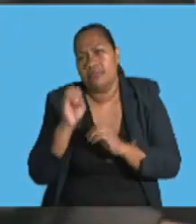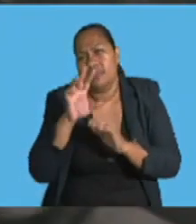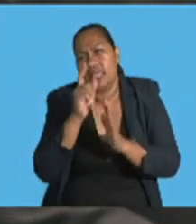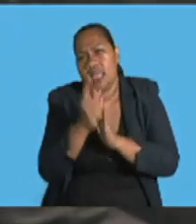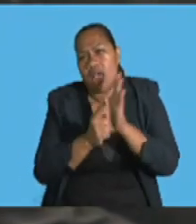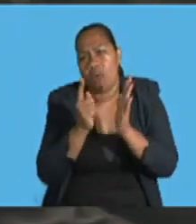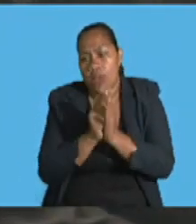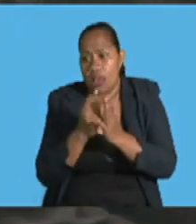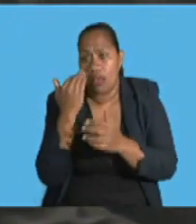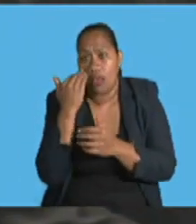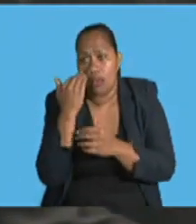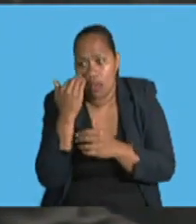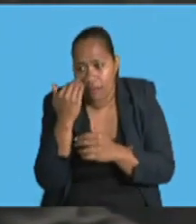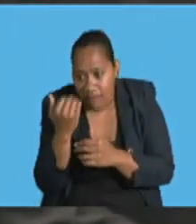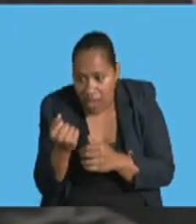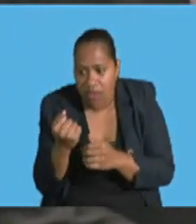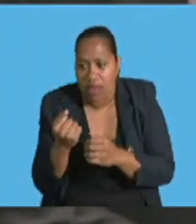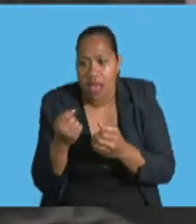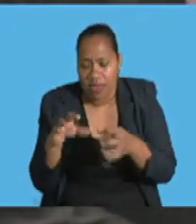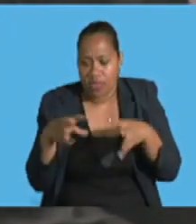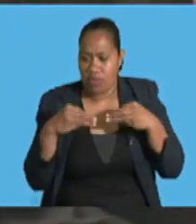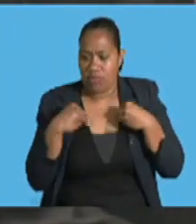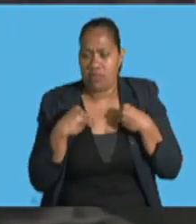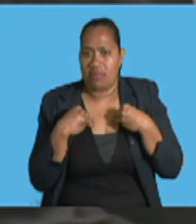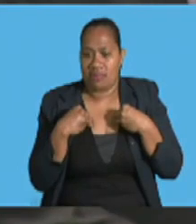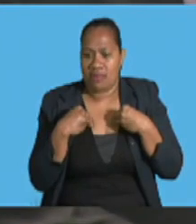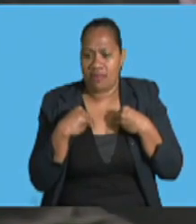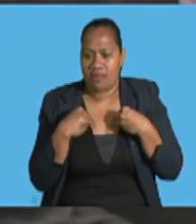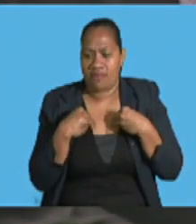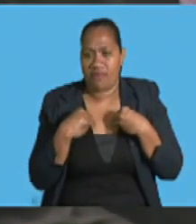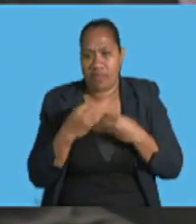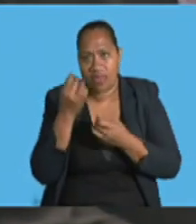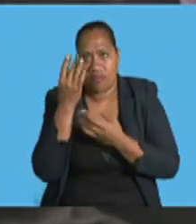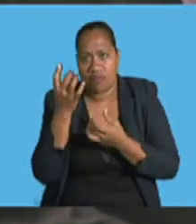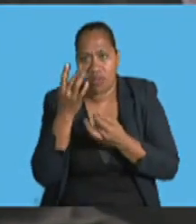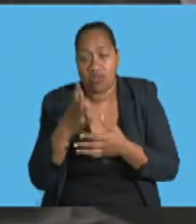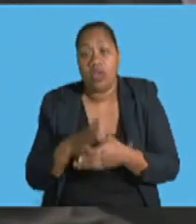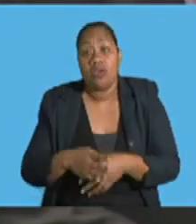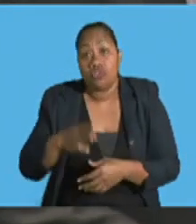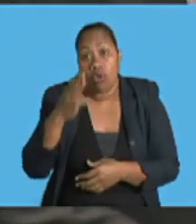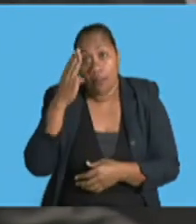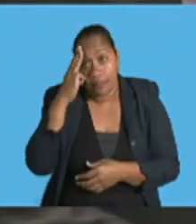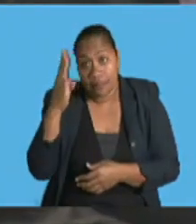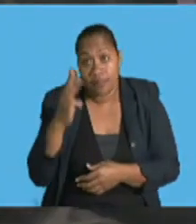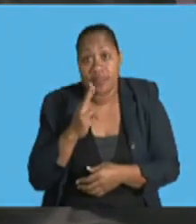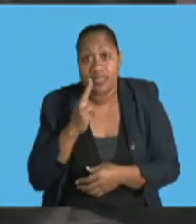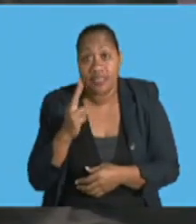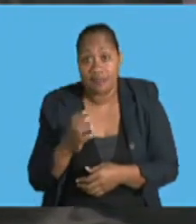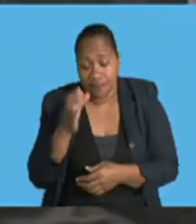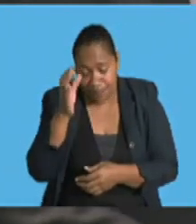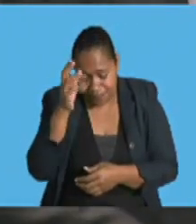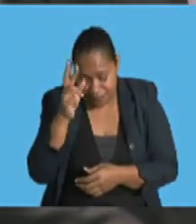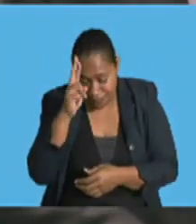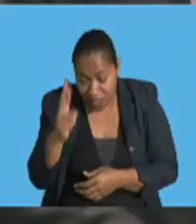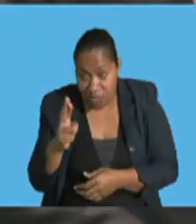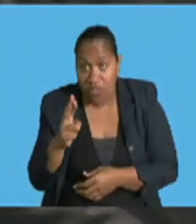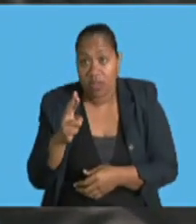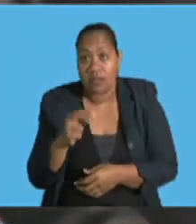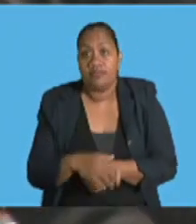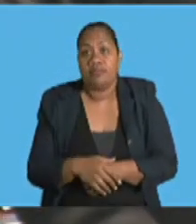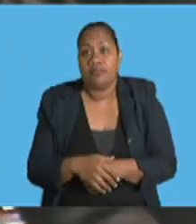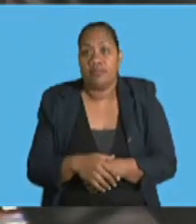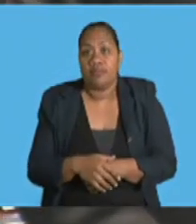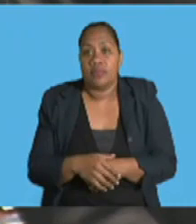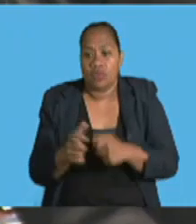discovery was received. Mr. Speaker, sir, controlling our borders will always be a challenge,